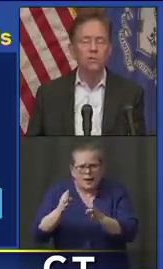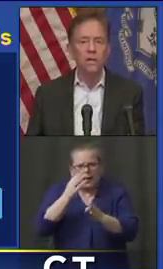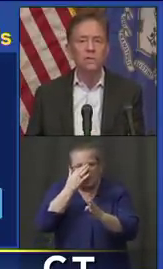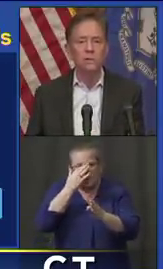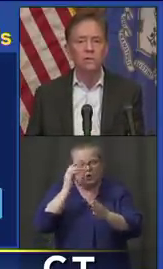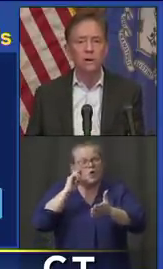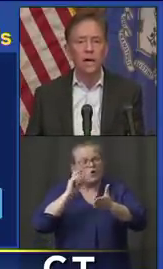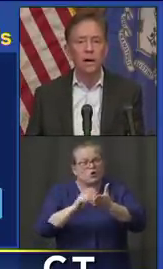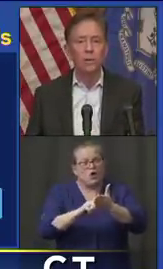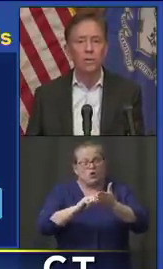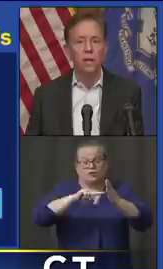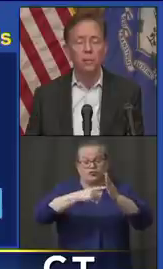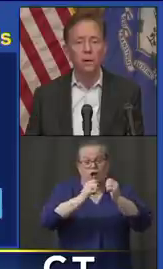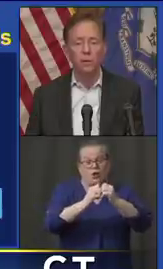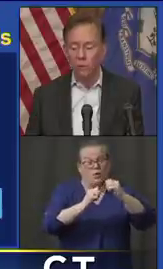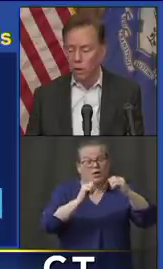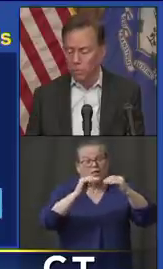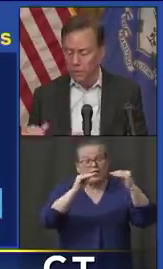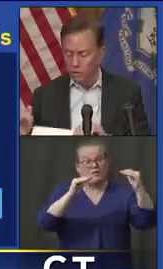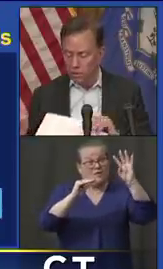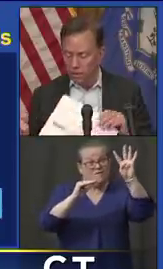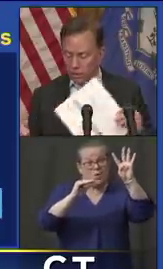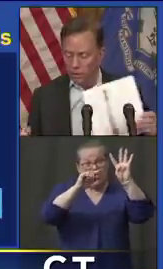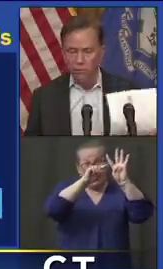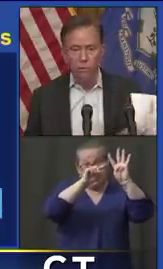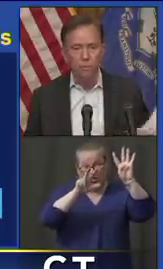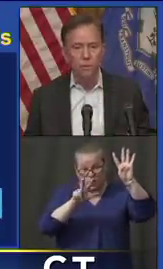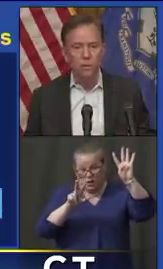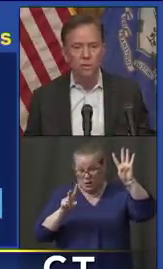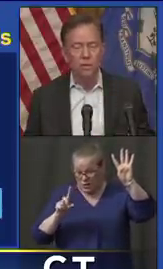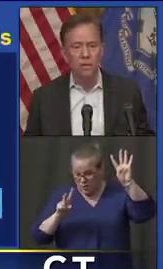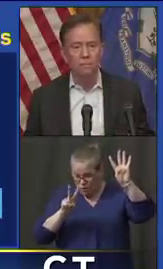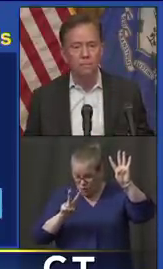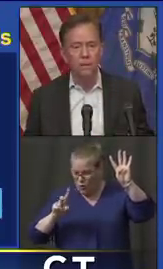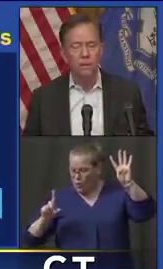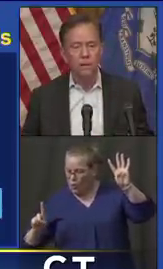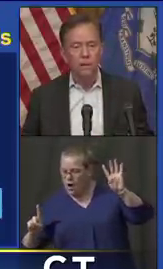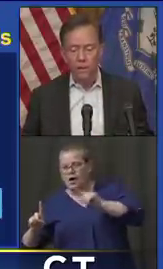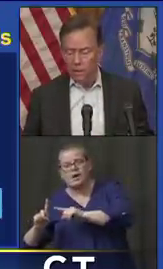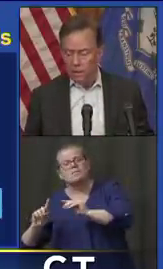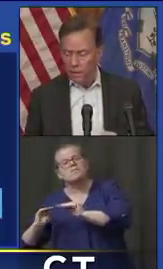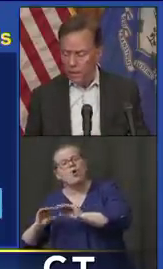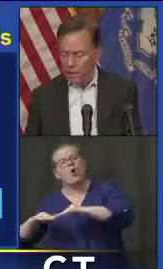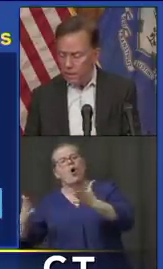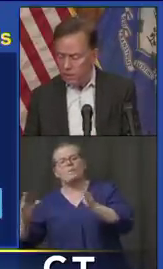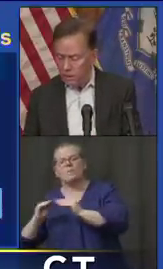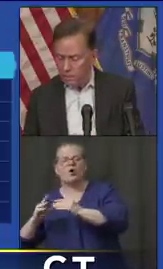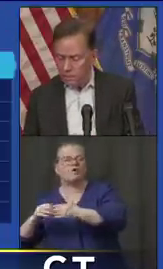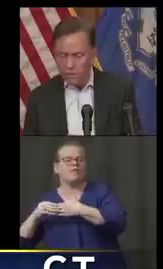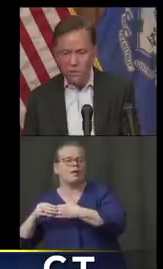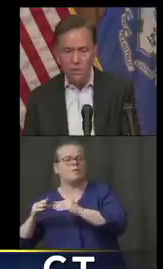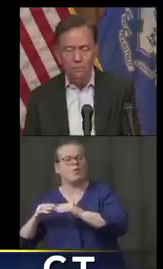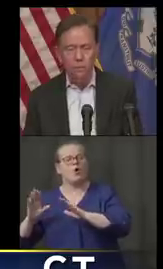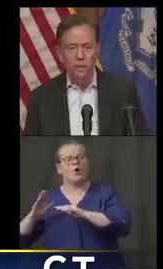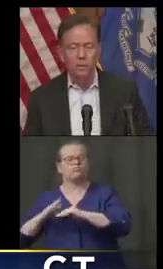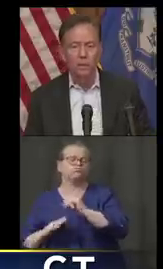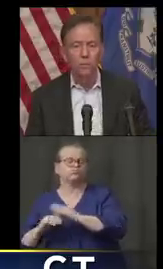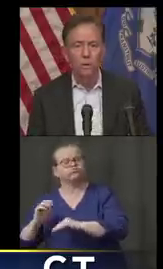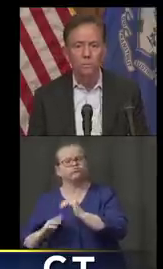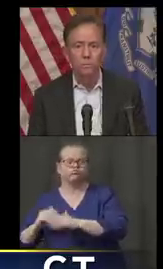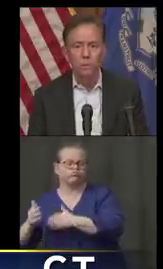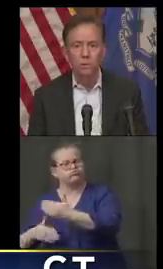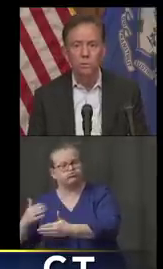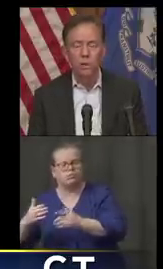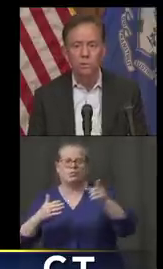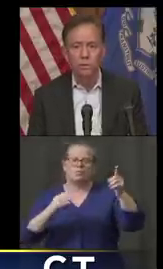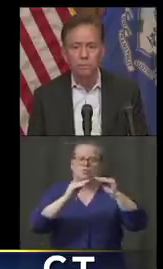broad sense of how we think about the reopening strategy over a period of time. And next up is probably the